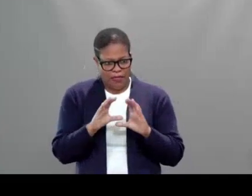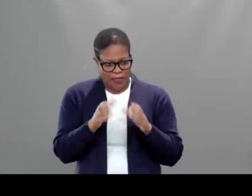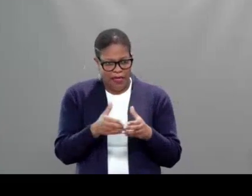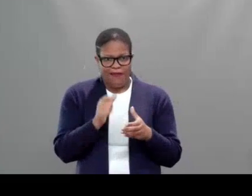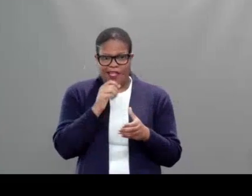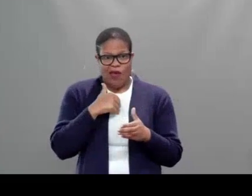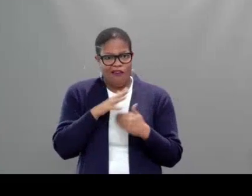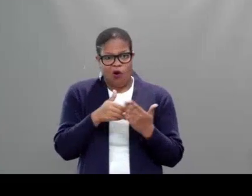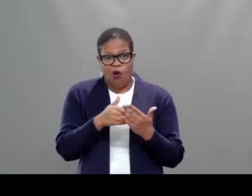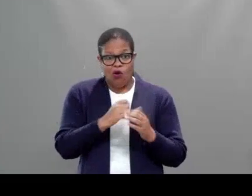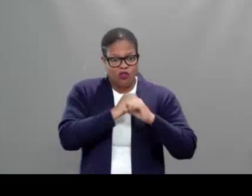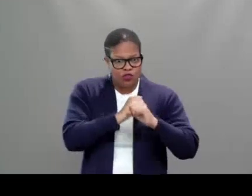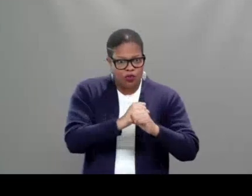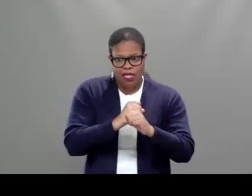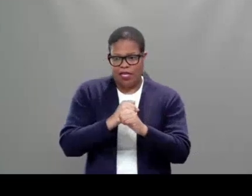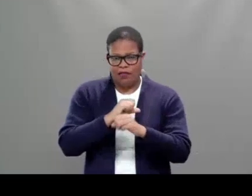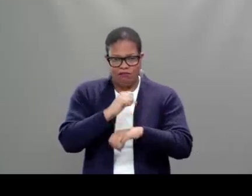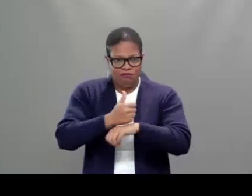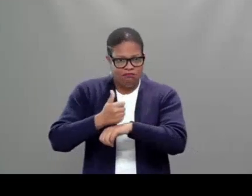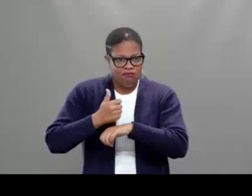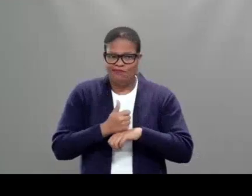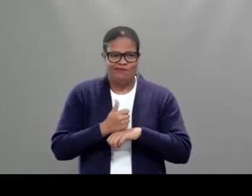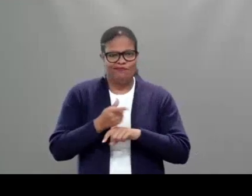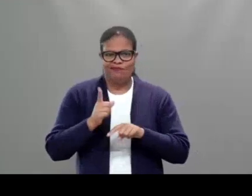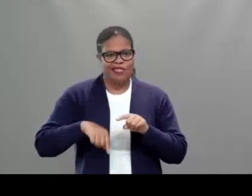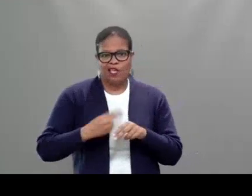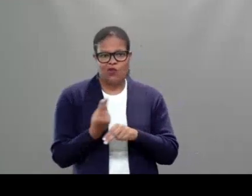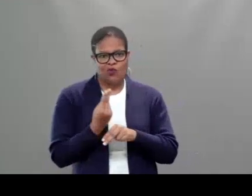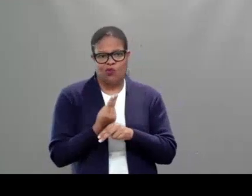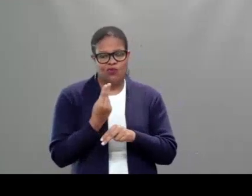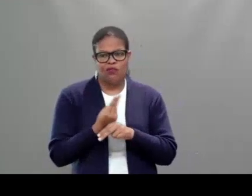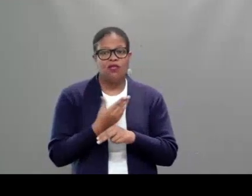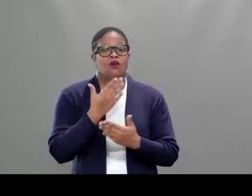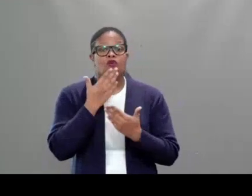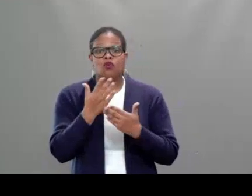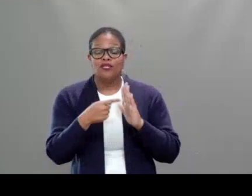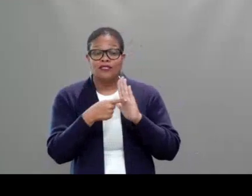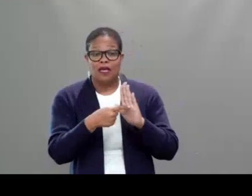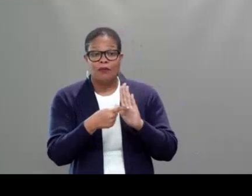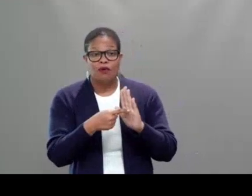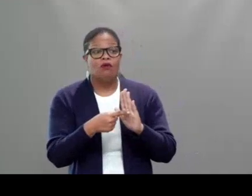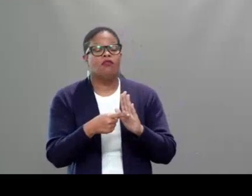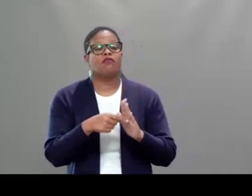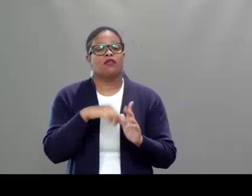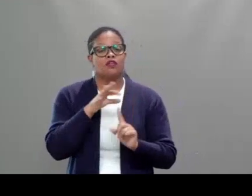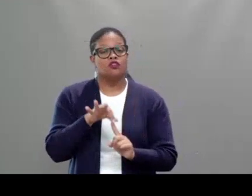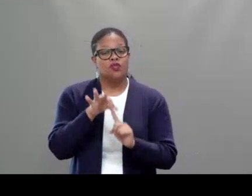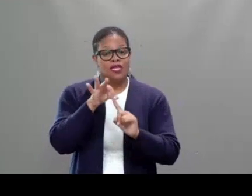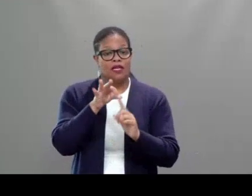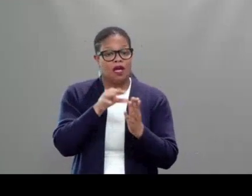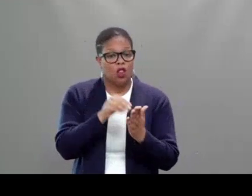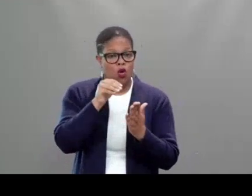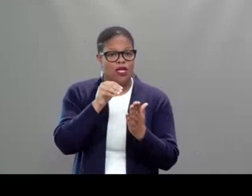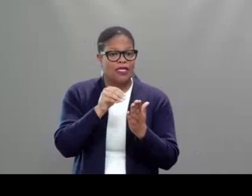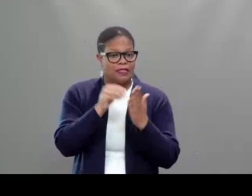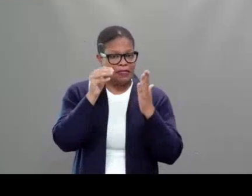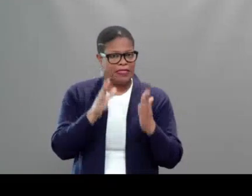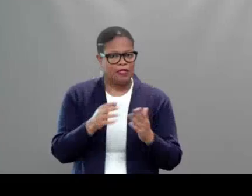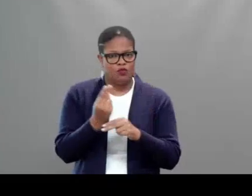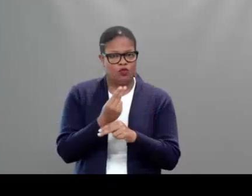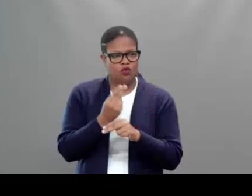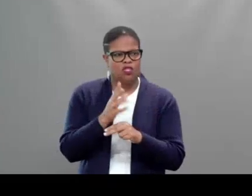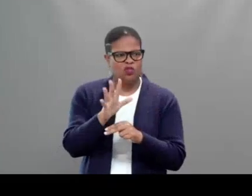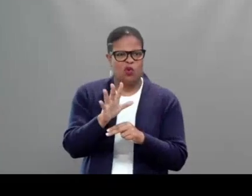all the security in place, we can't use that. A perfect example is the unique learning system that is used in